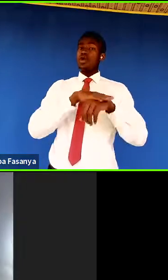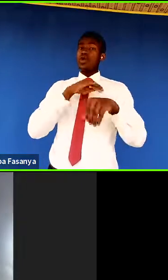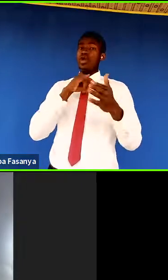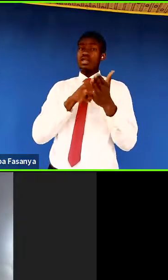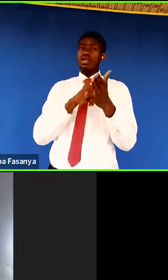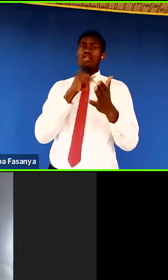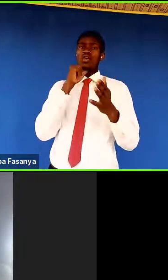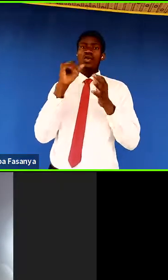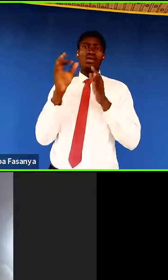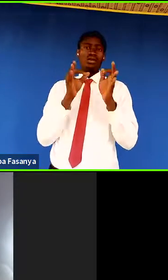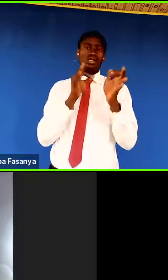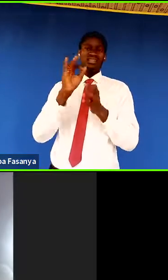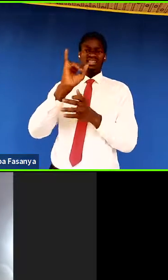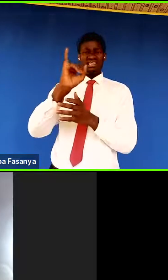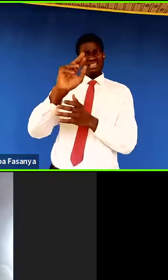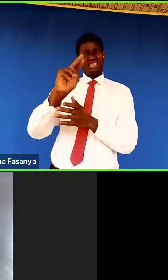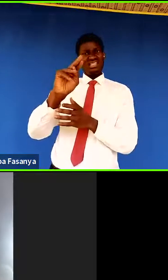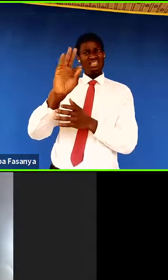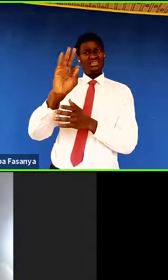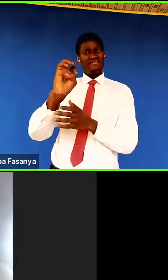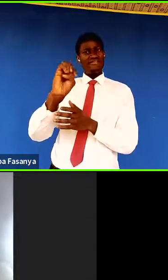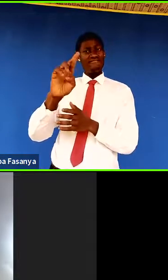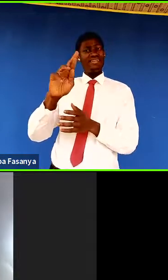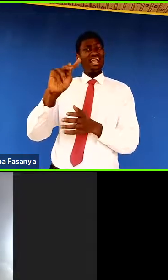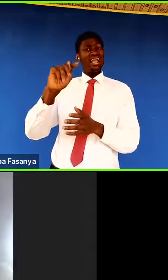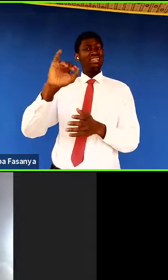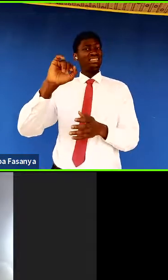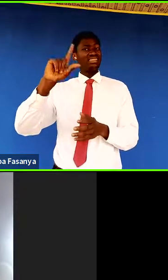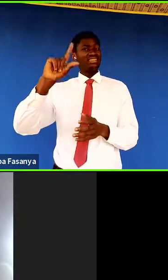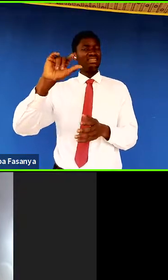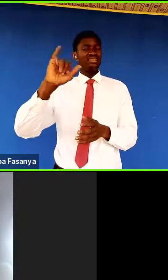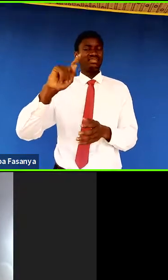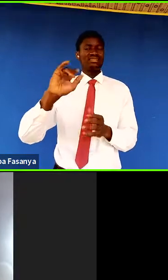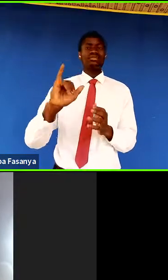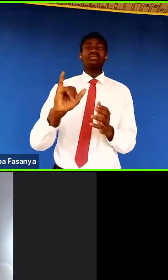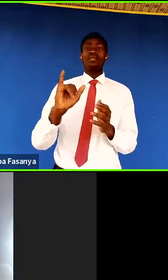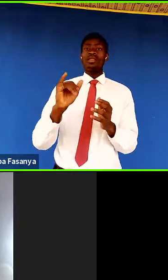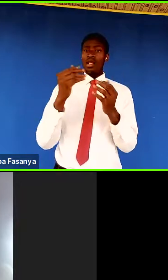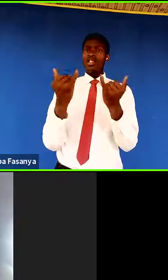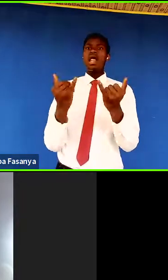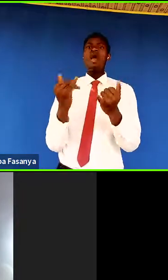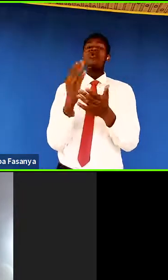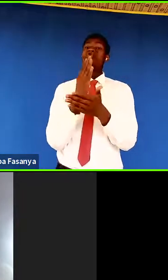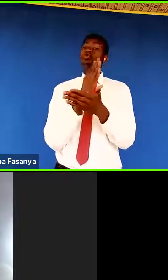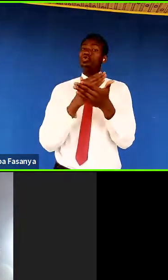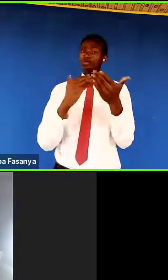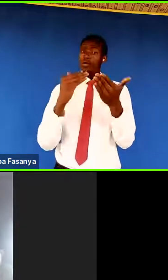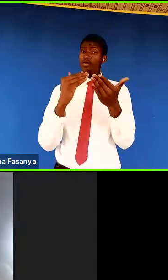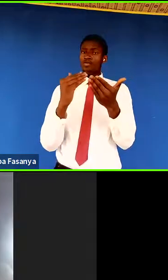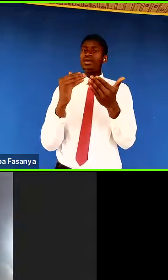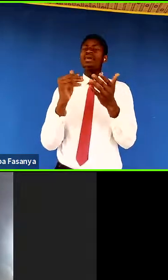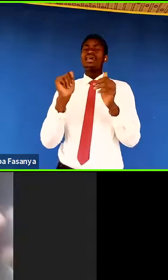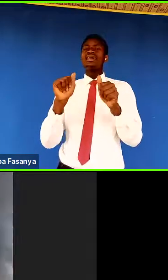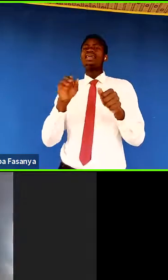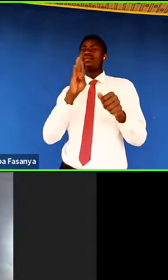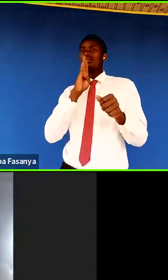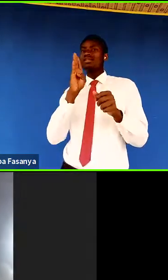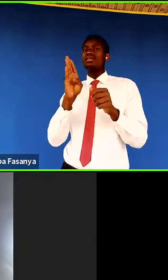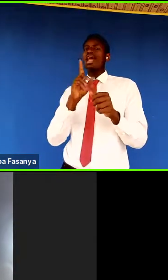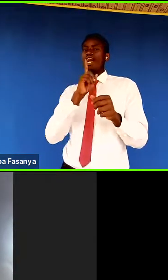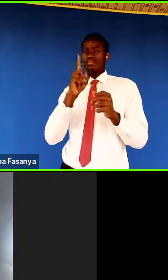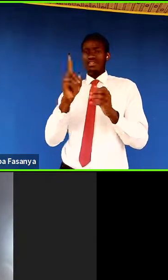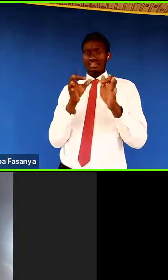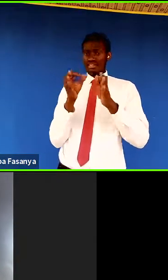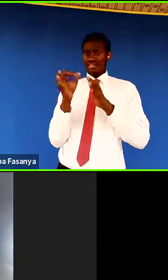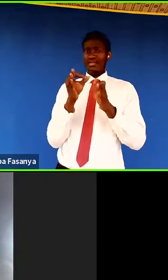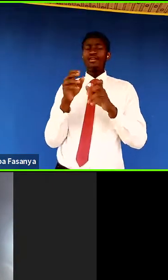unexplained infertility that can actually be explained, but there are some that, you with all your garments of